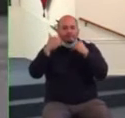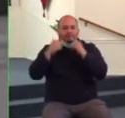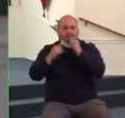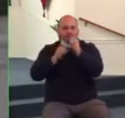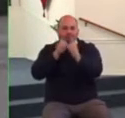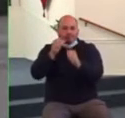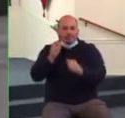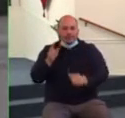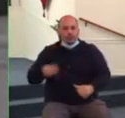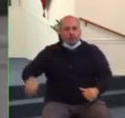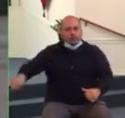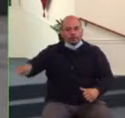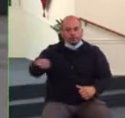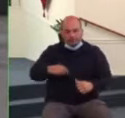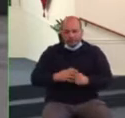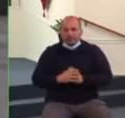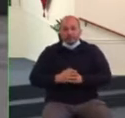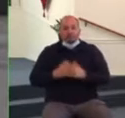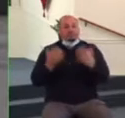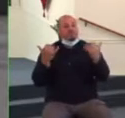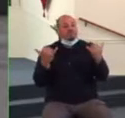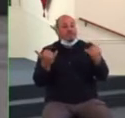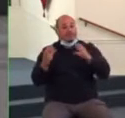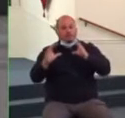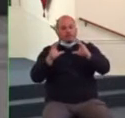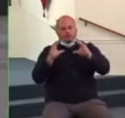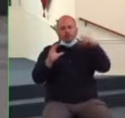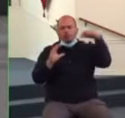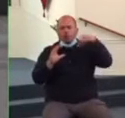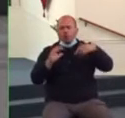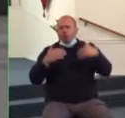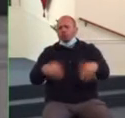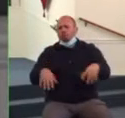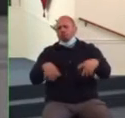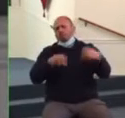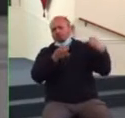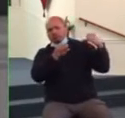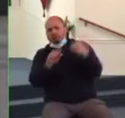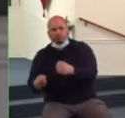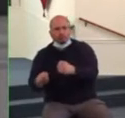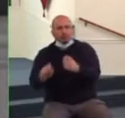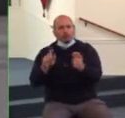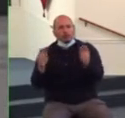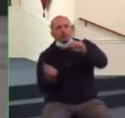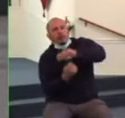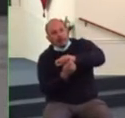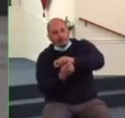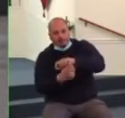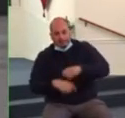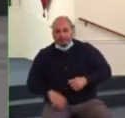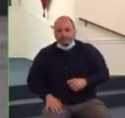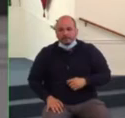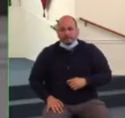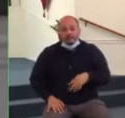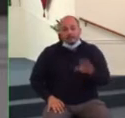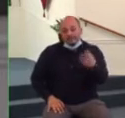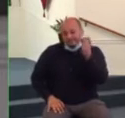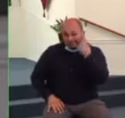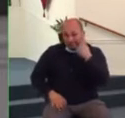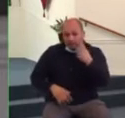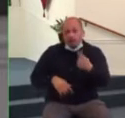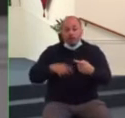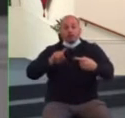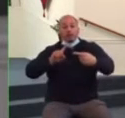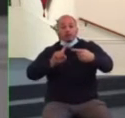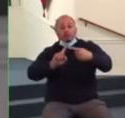This conversation was a turning point in Jesus' relationship with his disciples. In one way, it was a glorious